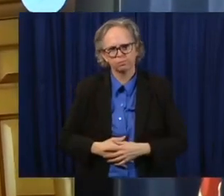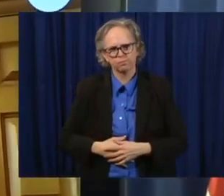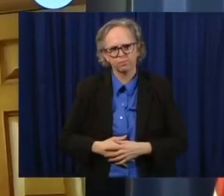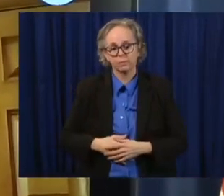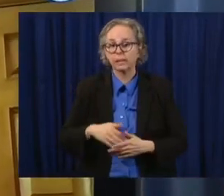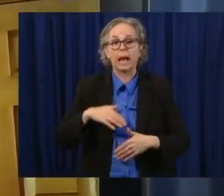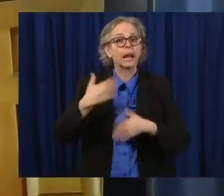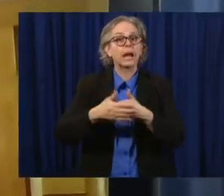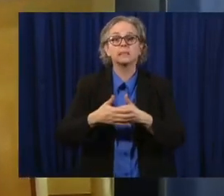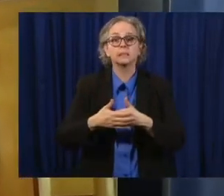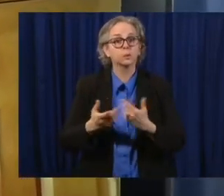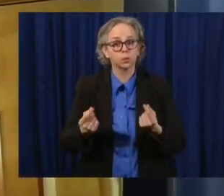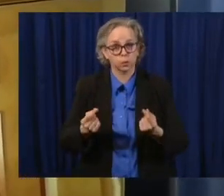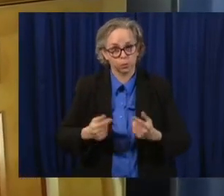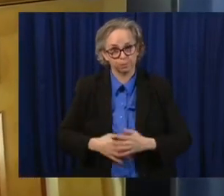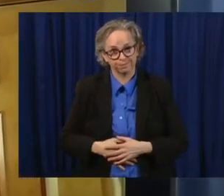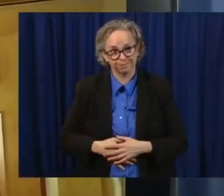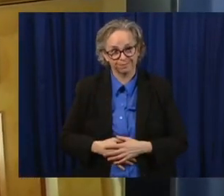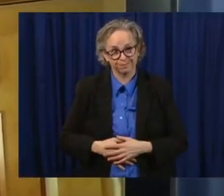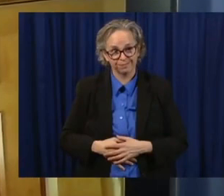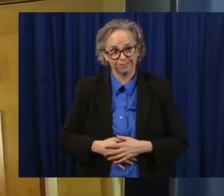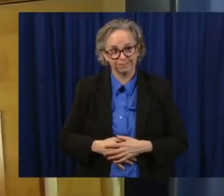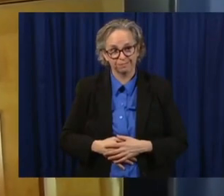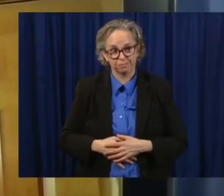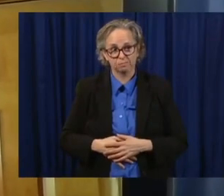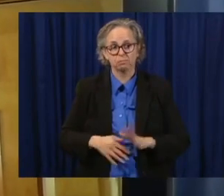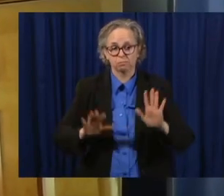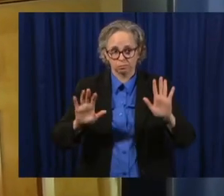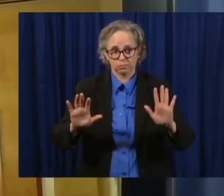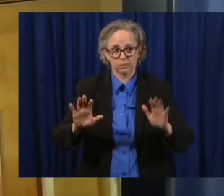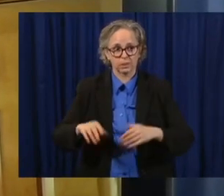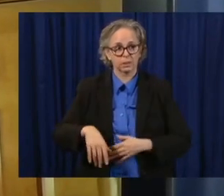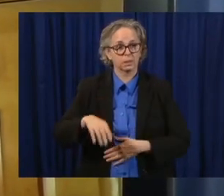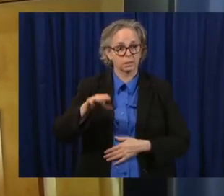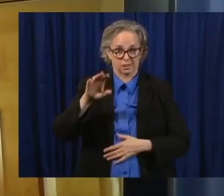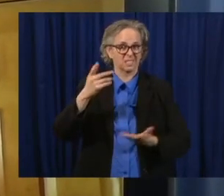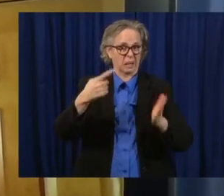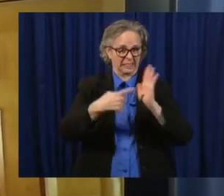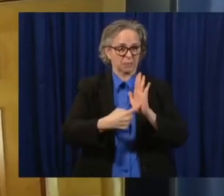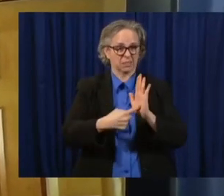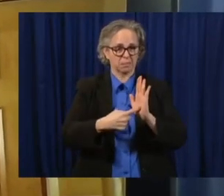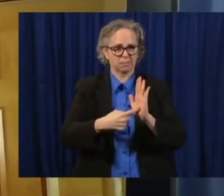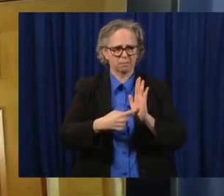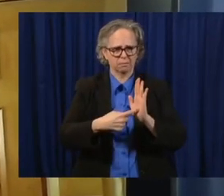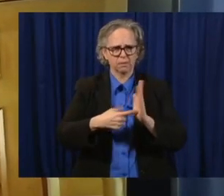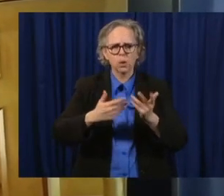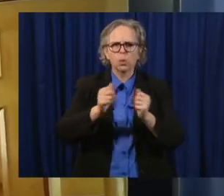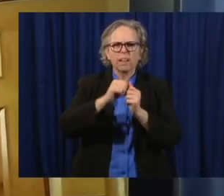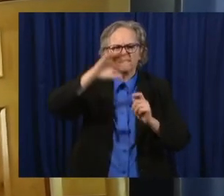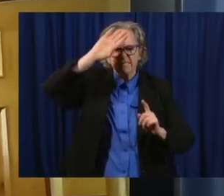Bill? So if Bill develops symptoms, for instance, he notes that he has a fever or shortness of breath or a